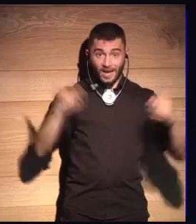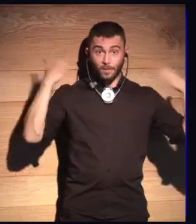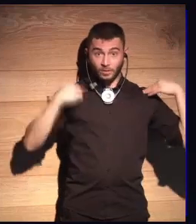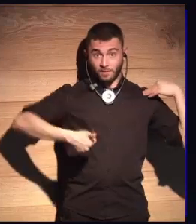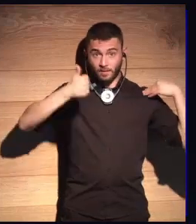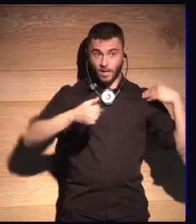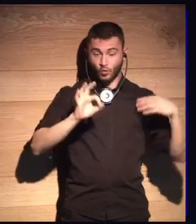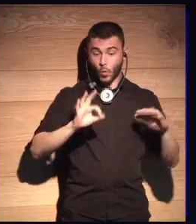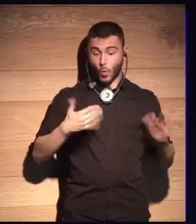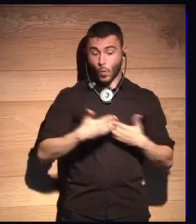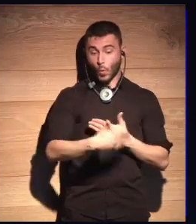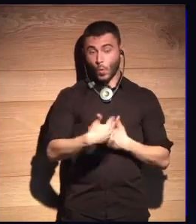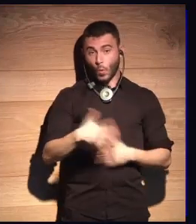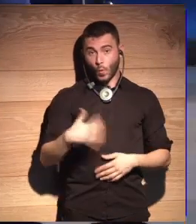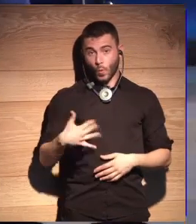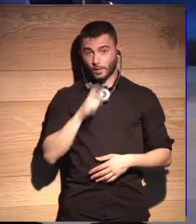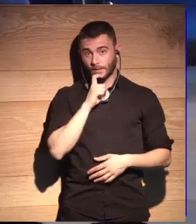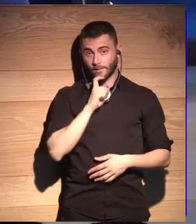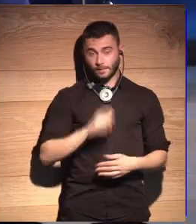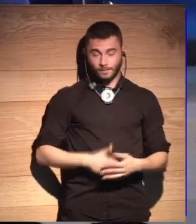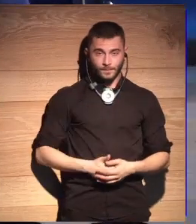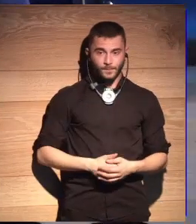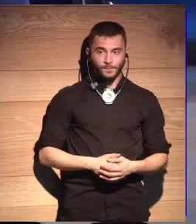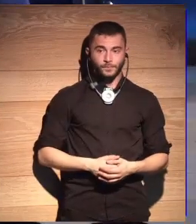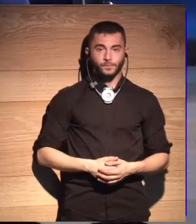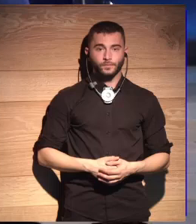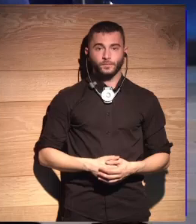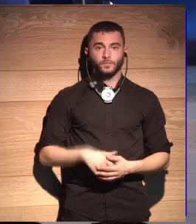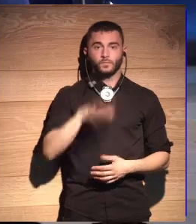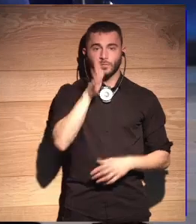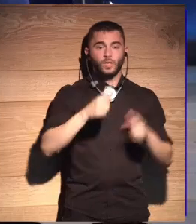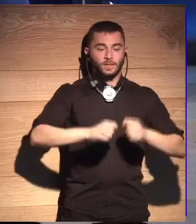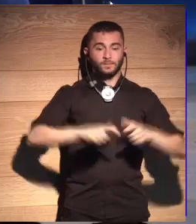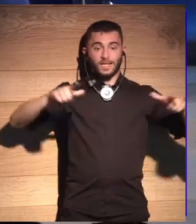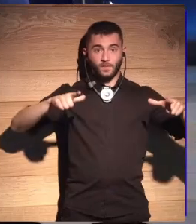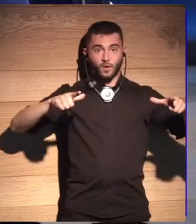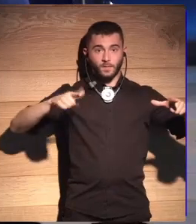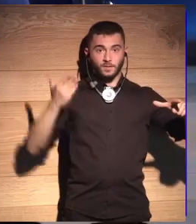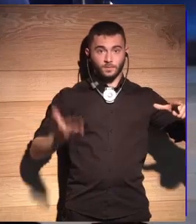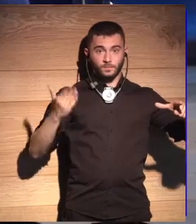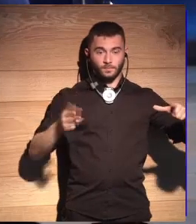responsible of what we share in social media. Unless we do this, it's bad.